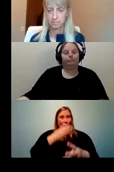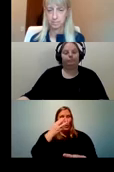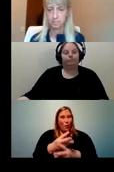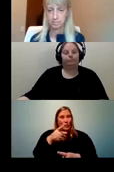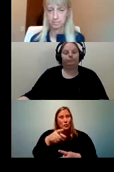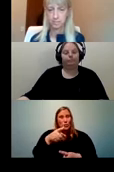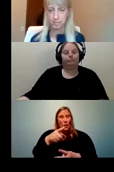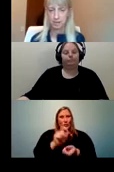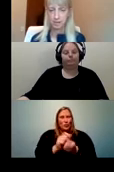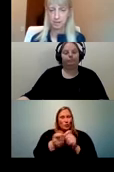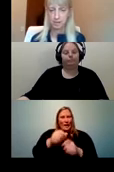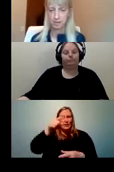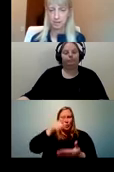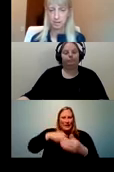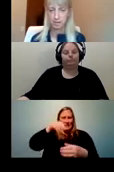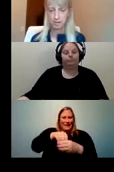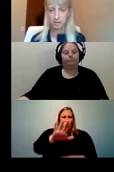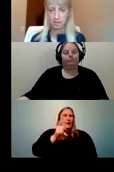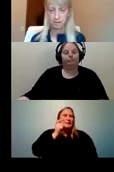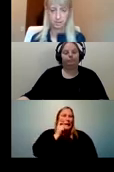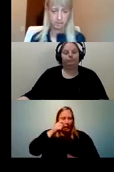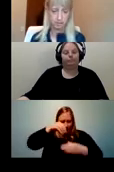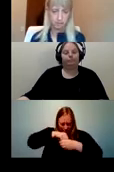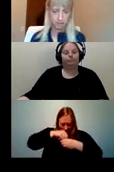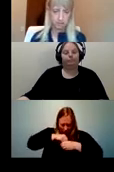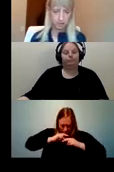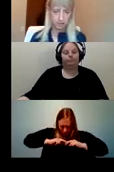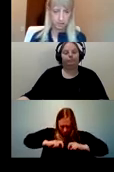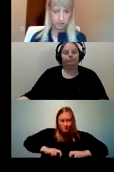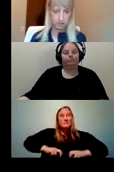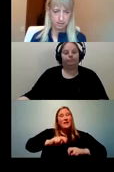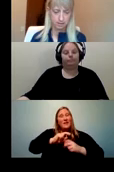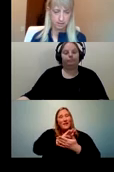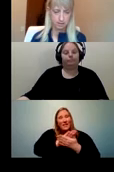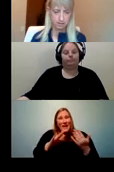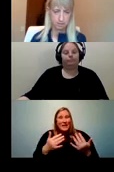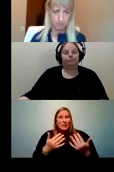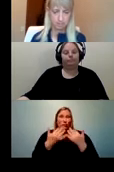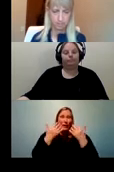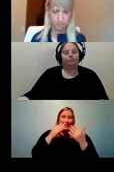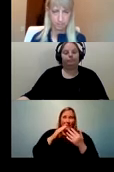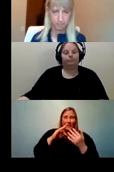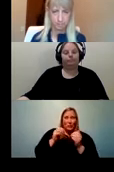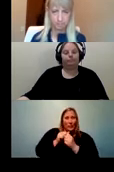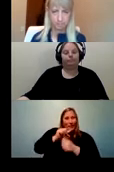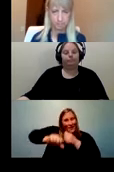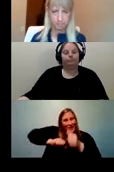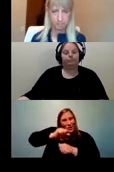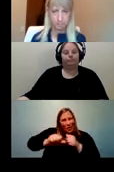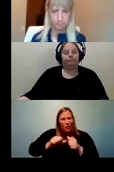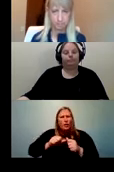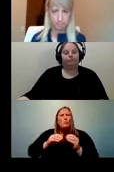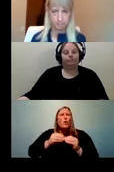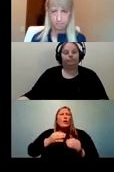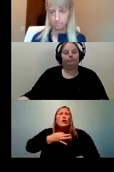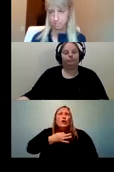skin. And I think the nicer we can be with each other, the more curious that we can be of people who are different from us, the